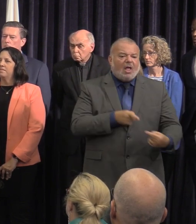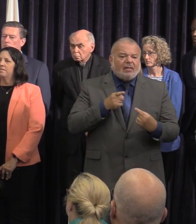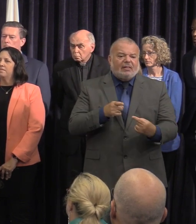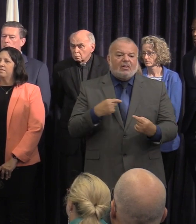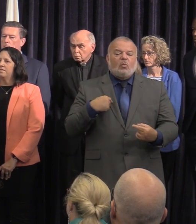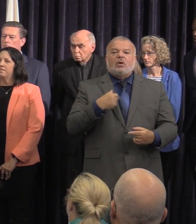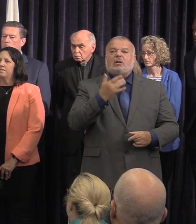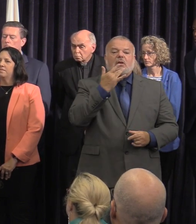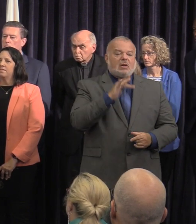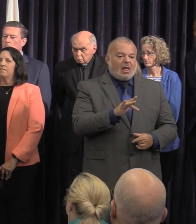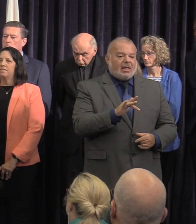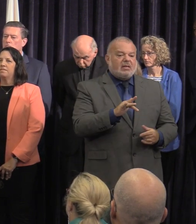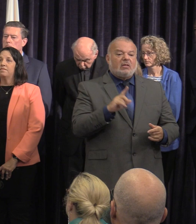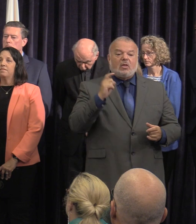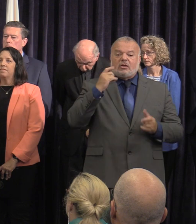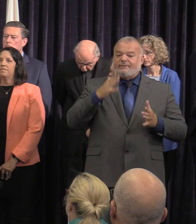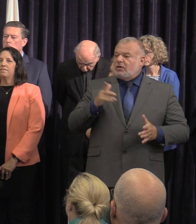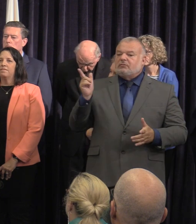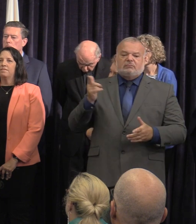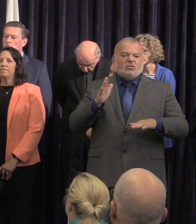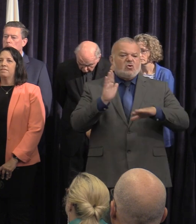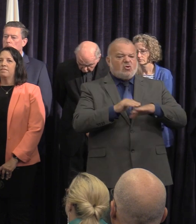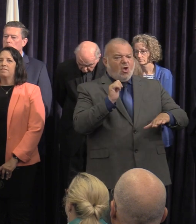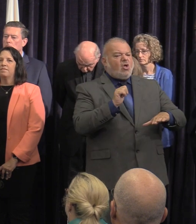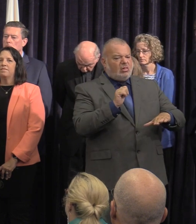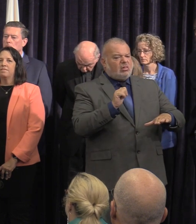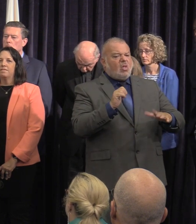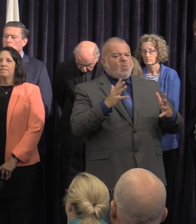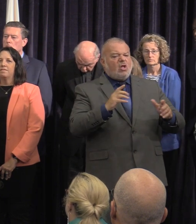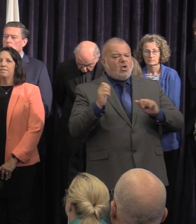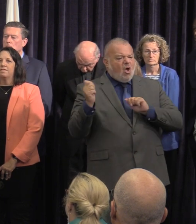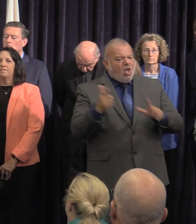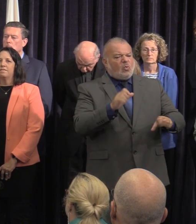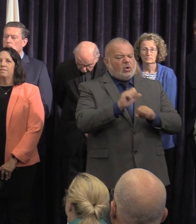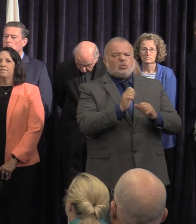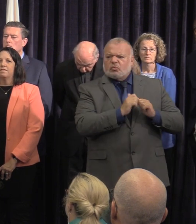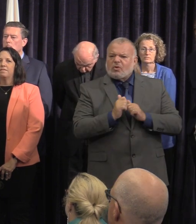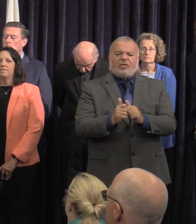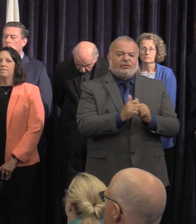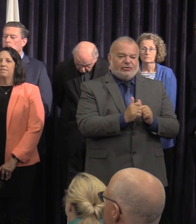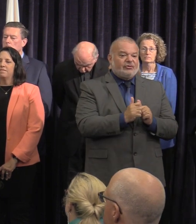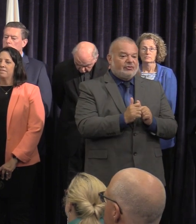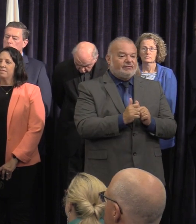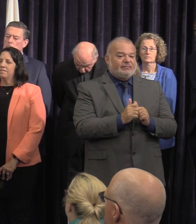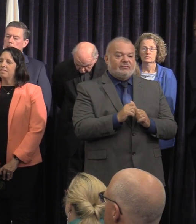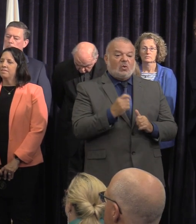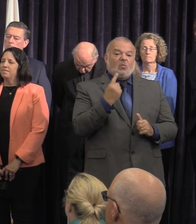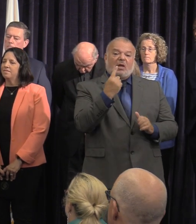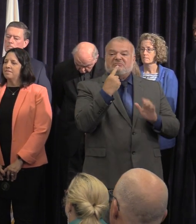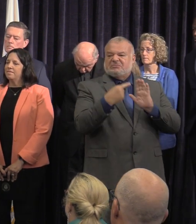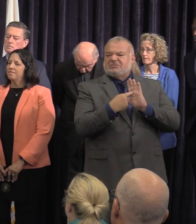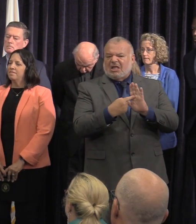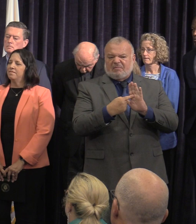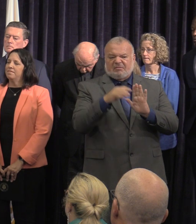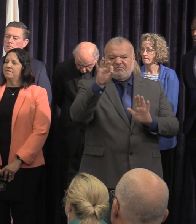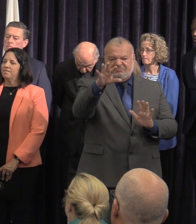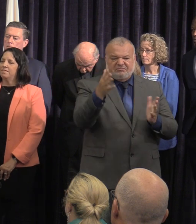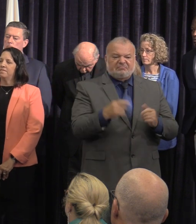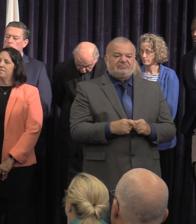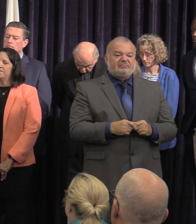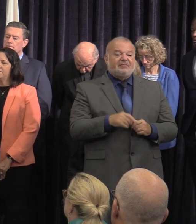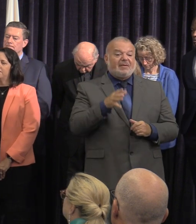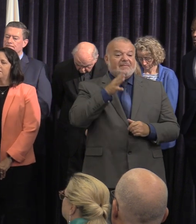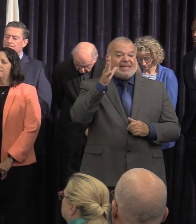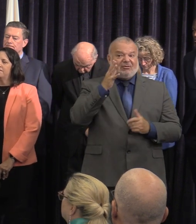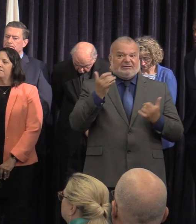the governor's call for all hands on deck. One example is that is the parents that are in our shelter